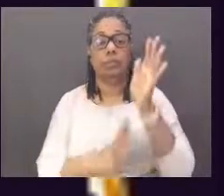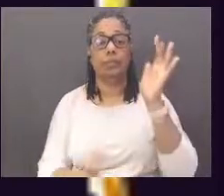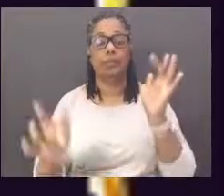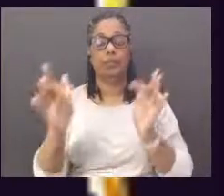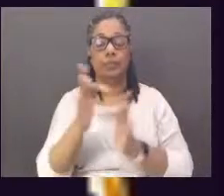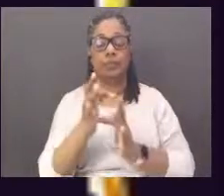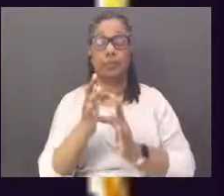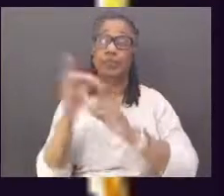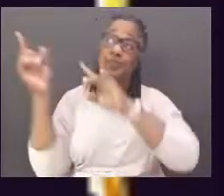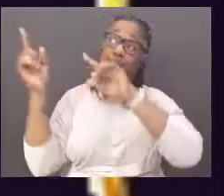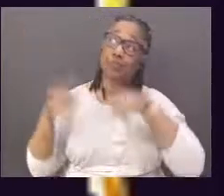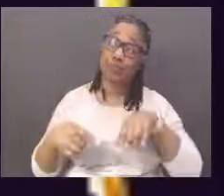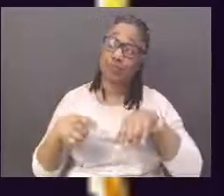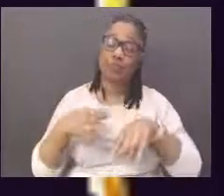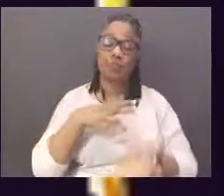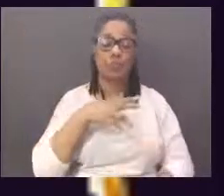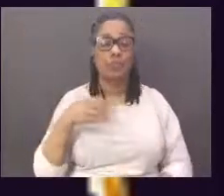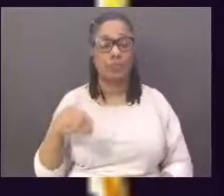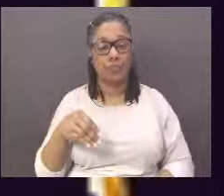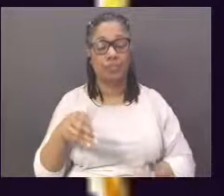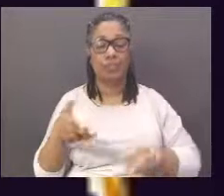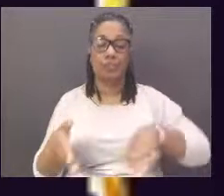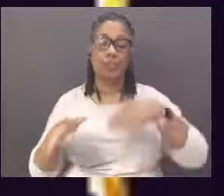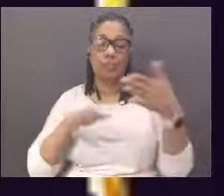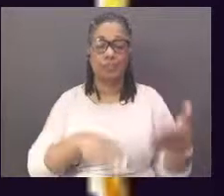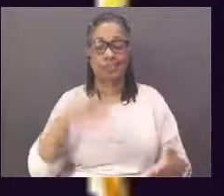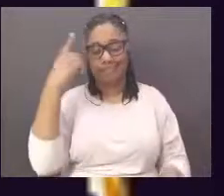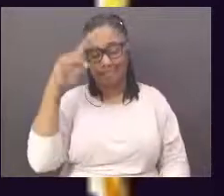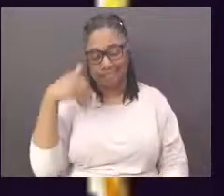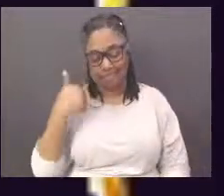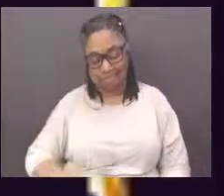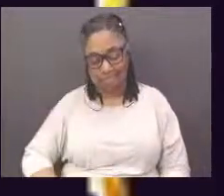Jesus came and did it just for me.